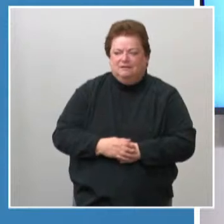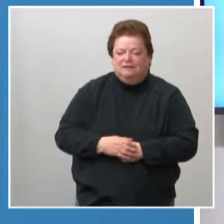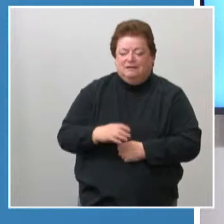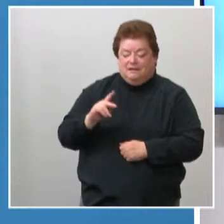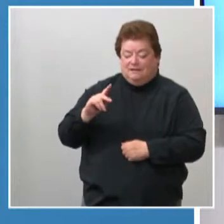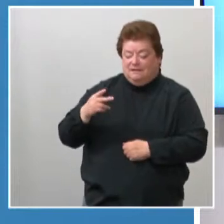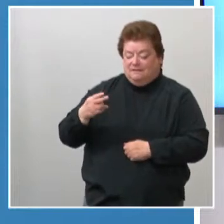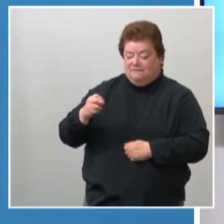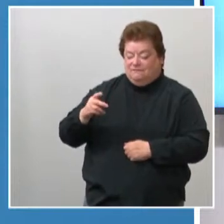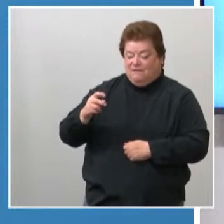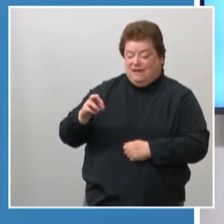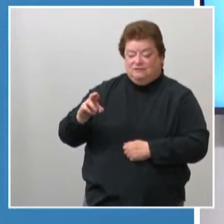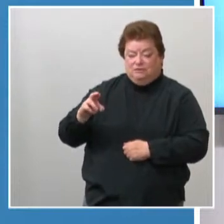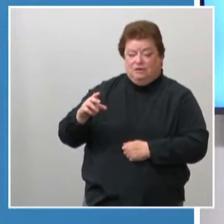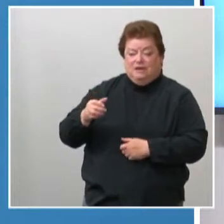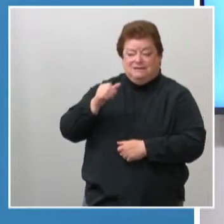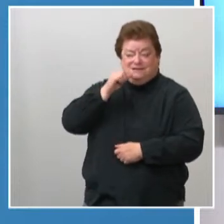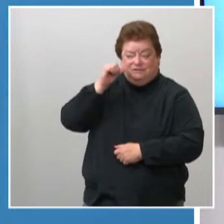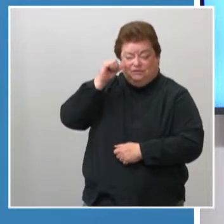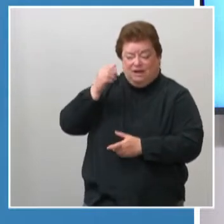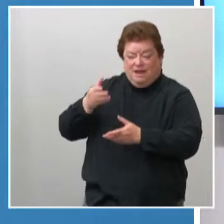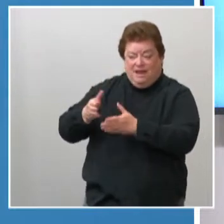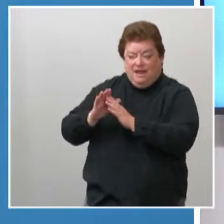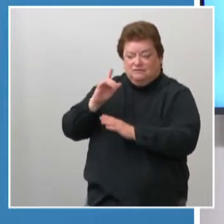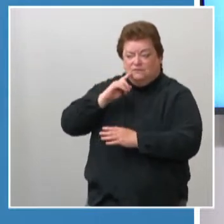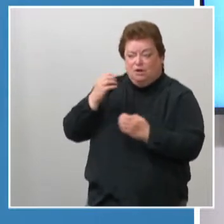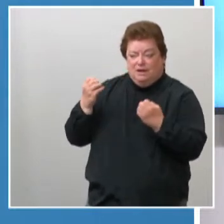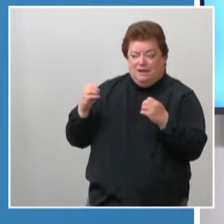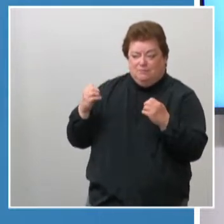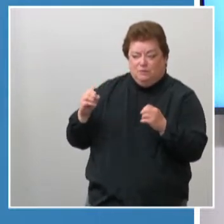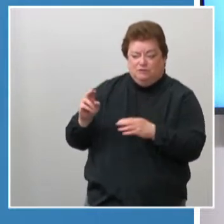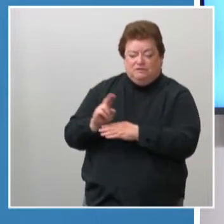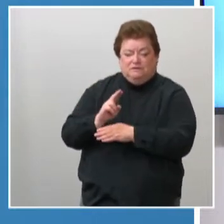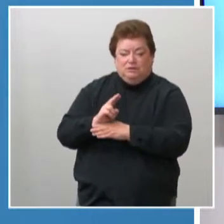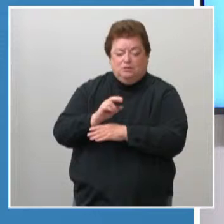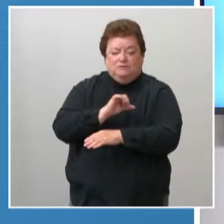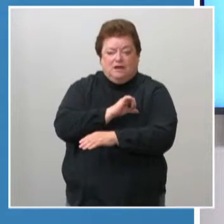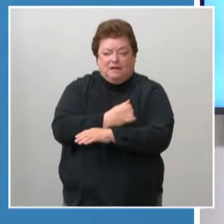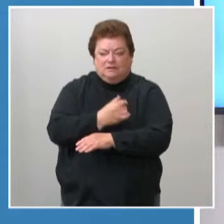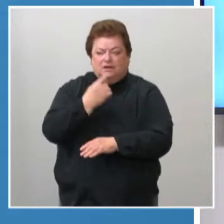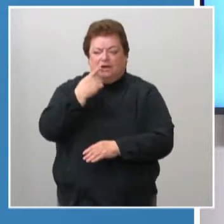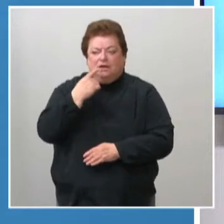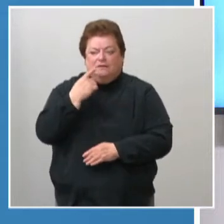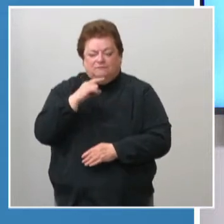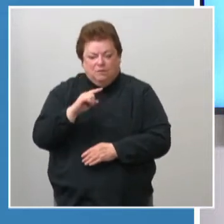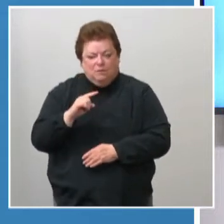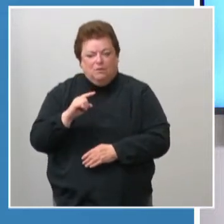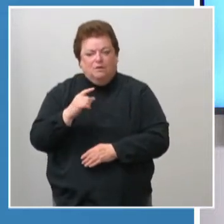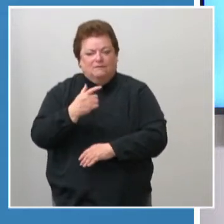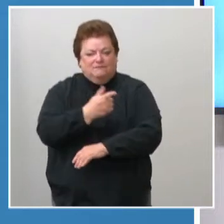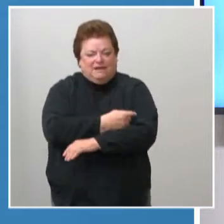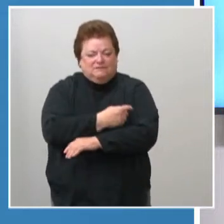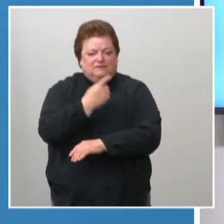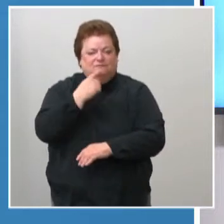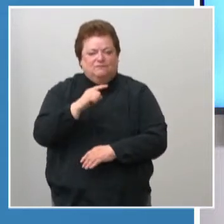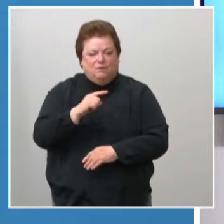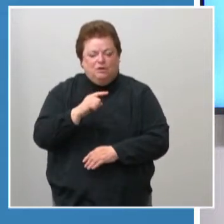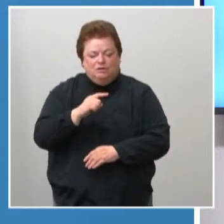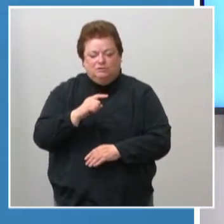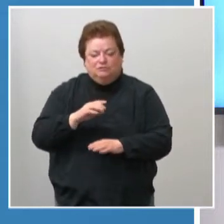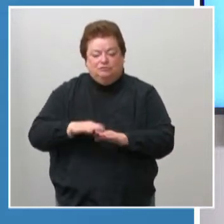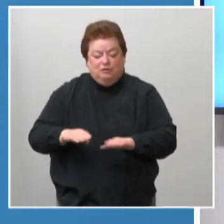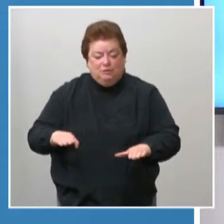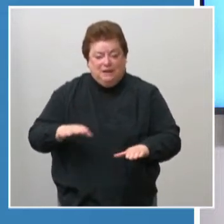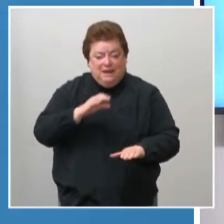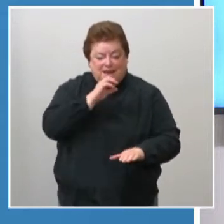Drug Administration for emergency use authorization of the COVID-19 vaccine for children 6 months